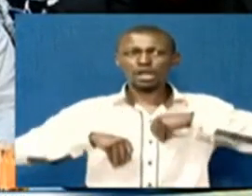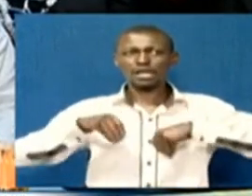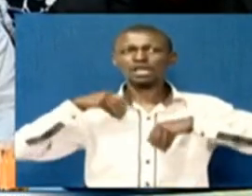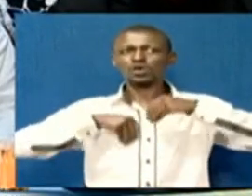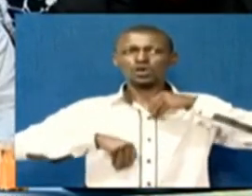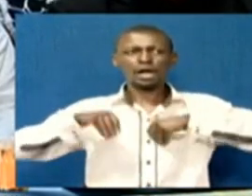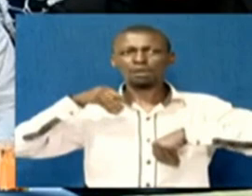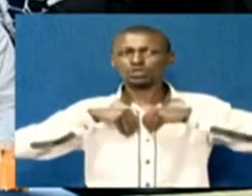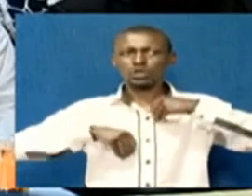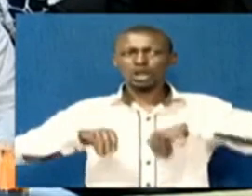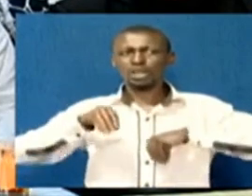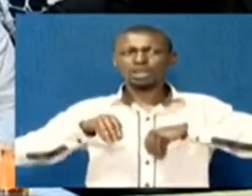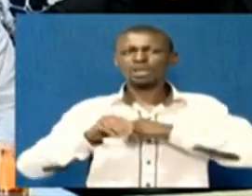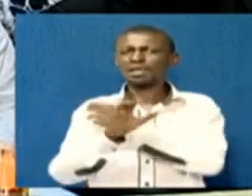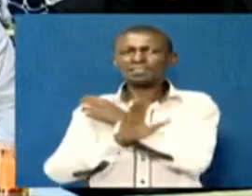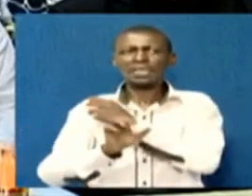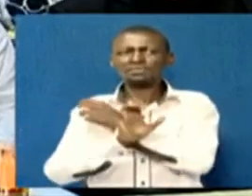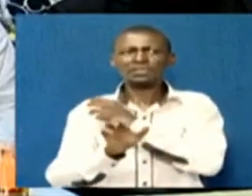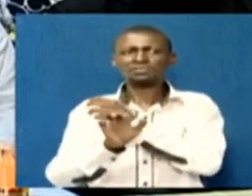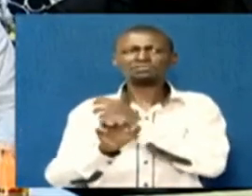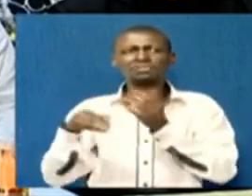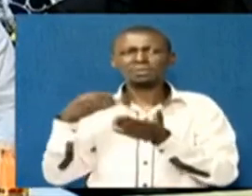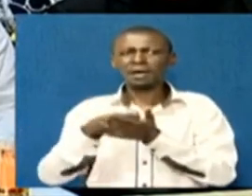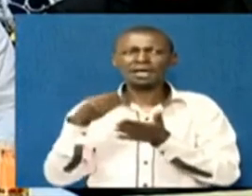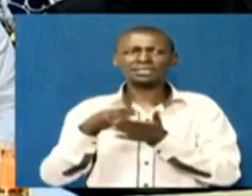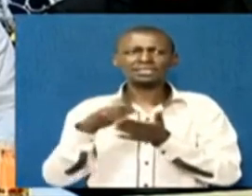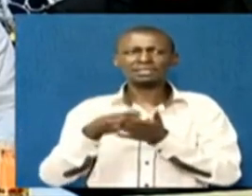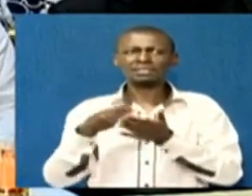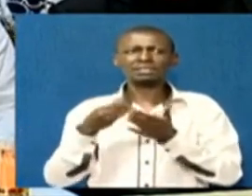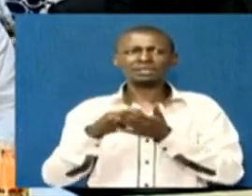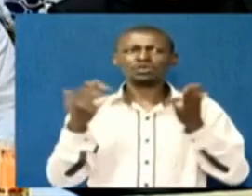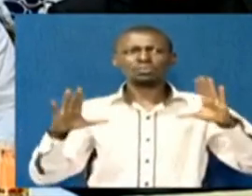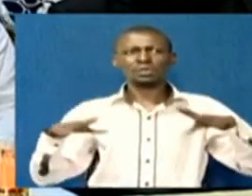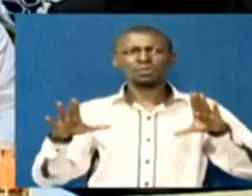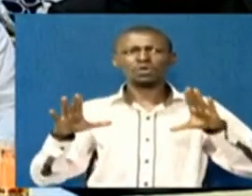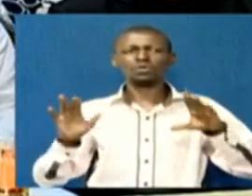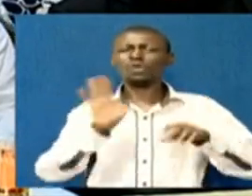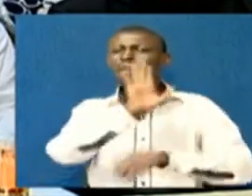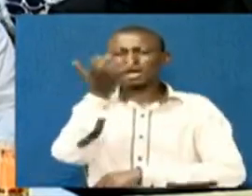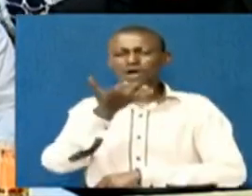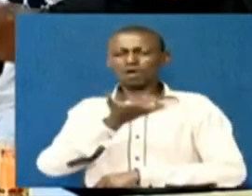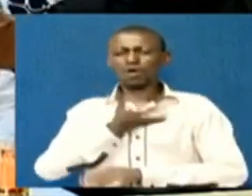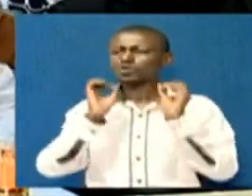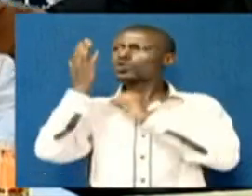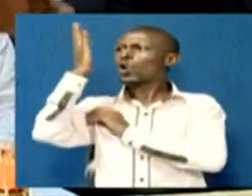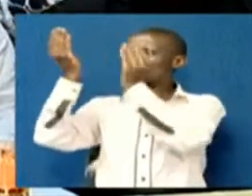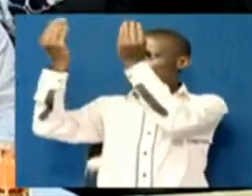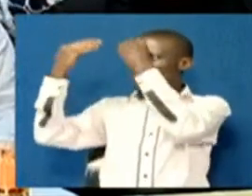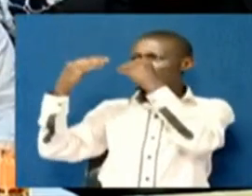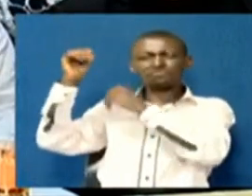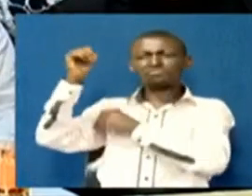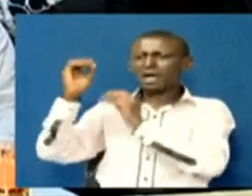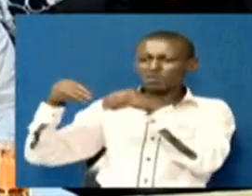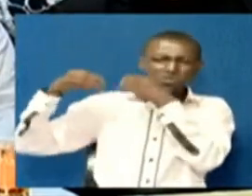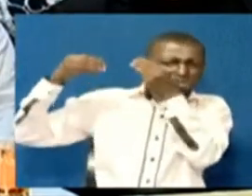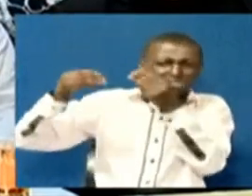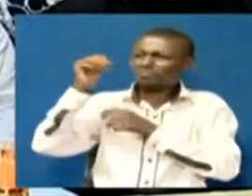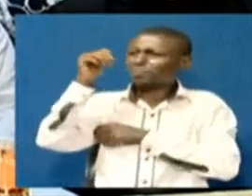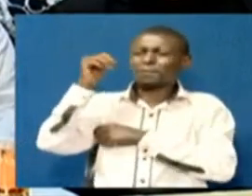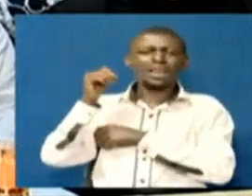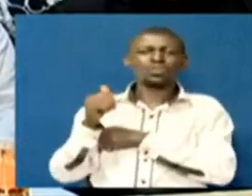Corruption, stealing public funds, things that don't belong to you, that God has not given you.